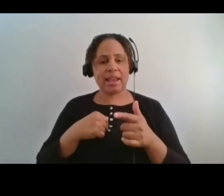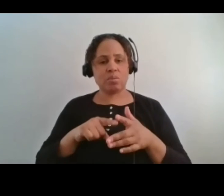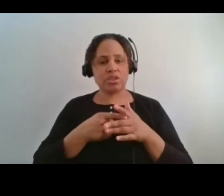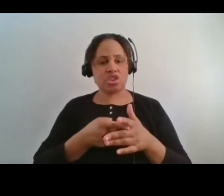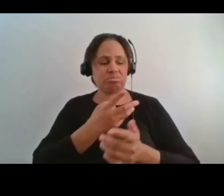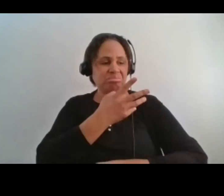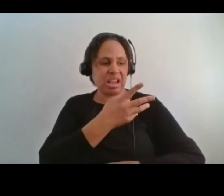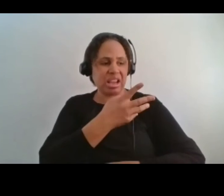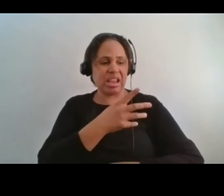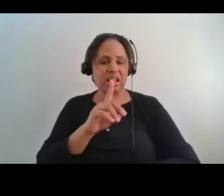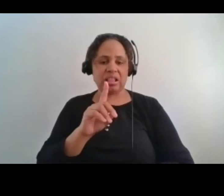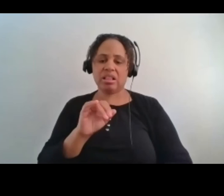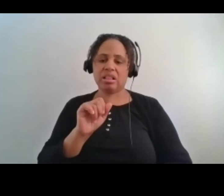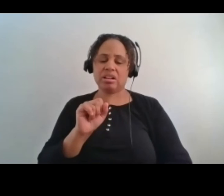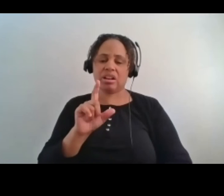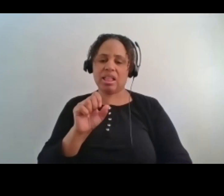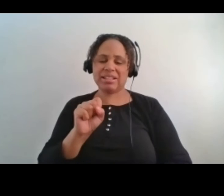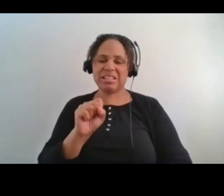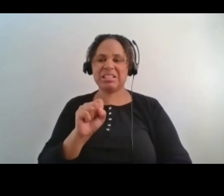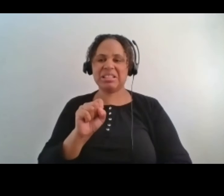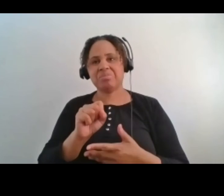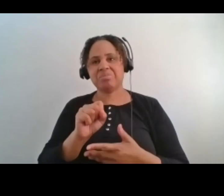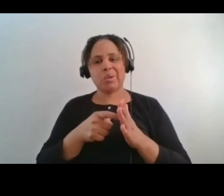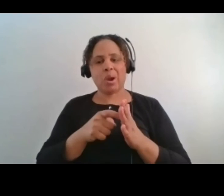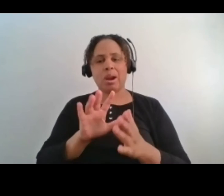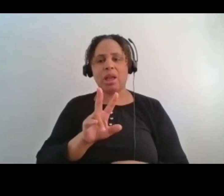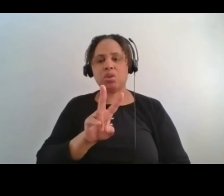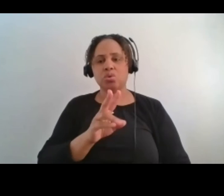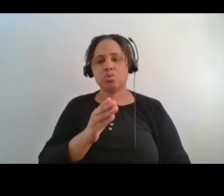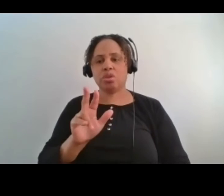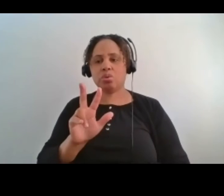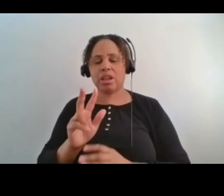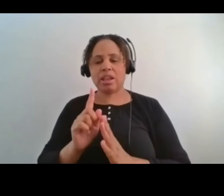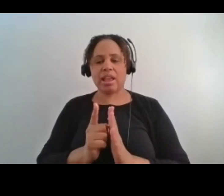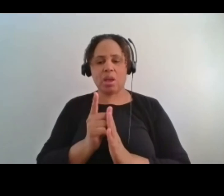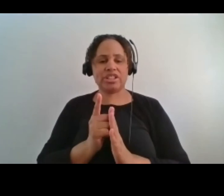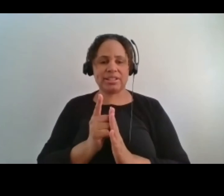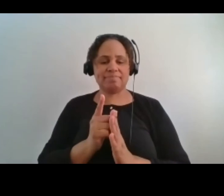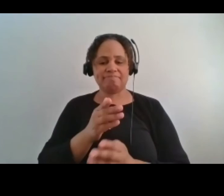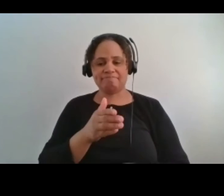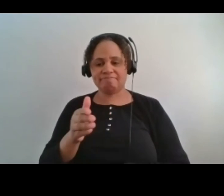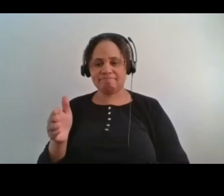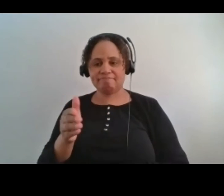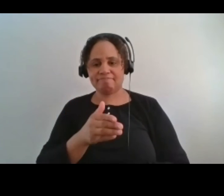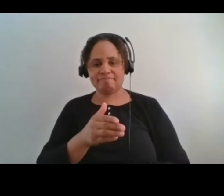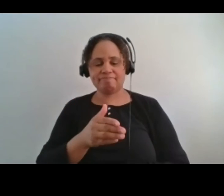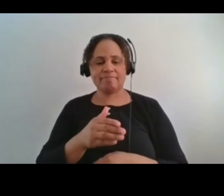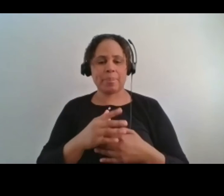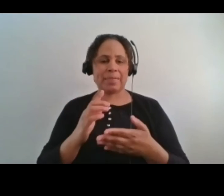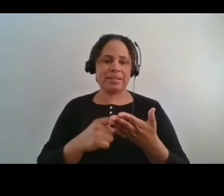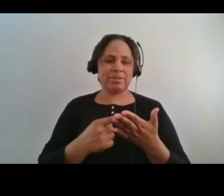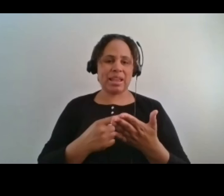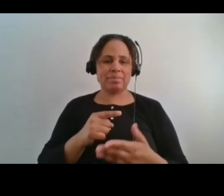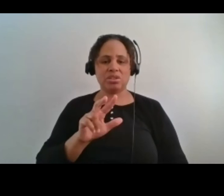take 2 to 3 hours from the setup to the end. Actually, sometime it will take 3.5 to